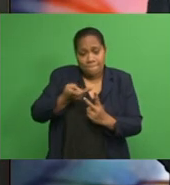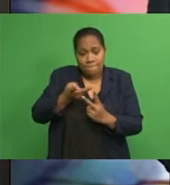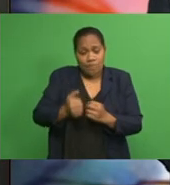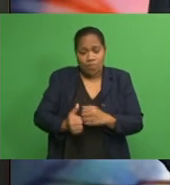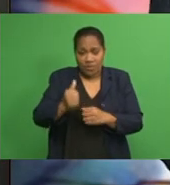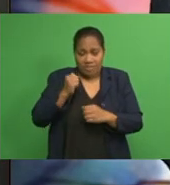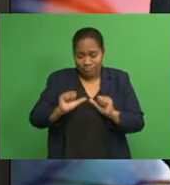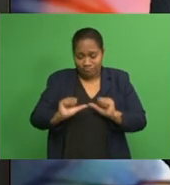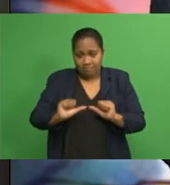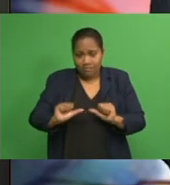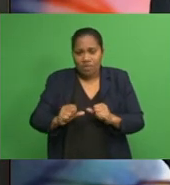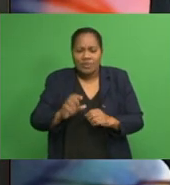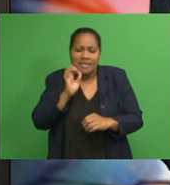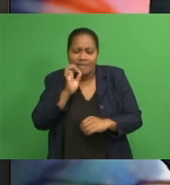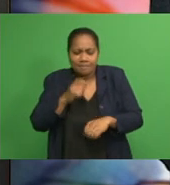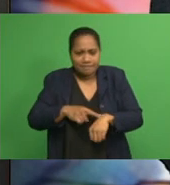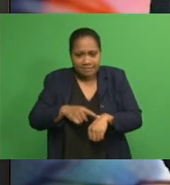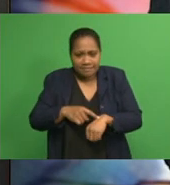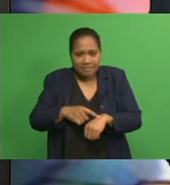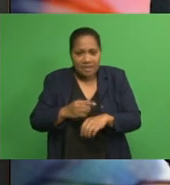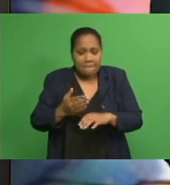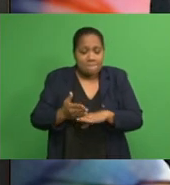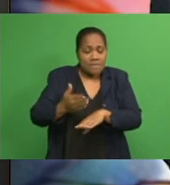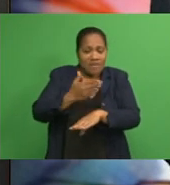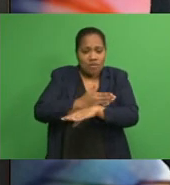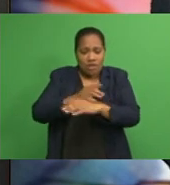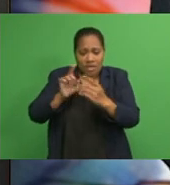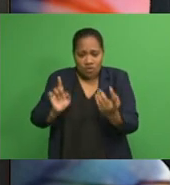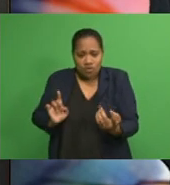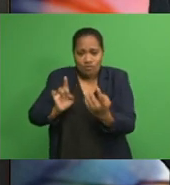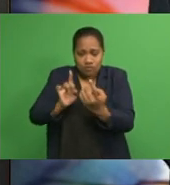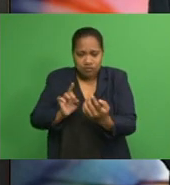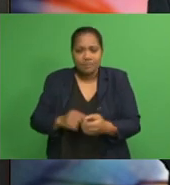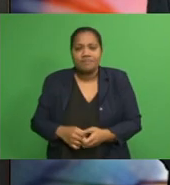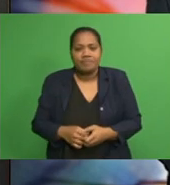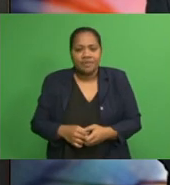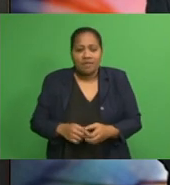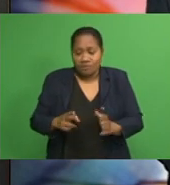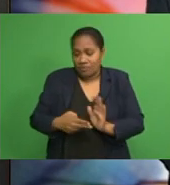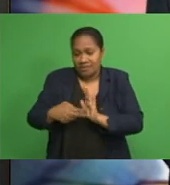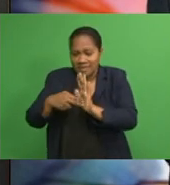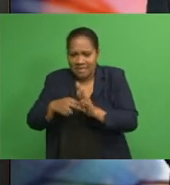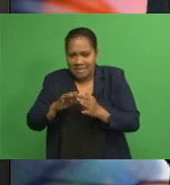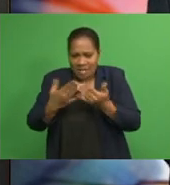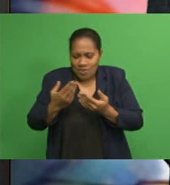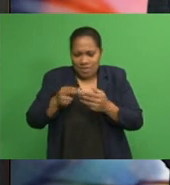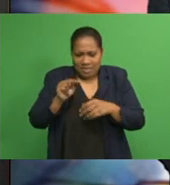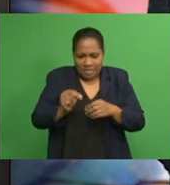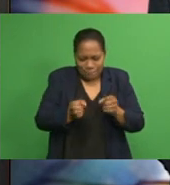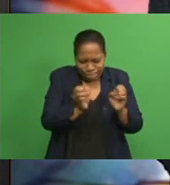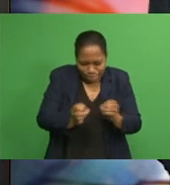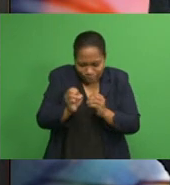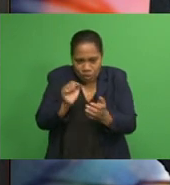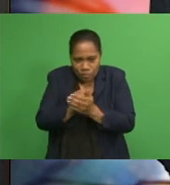with little turnaround time before they face each other, Ba and Nandi football have had to scramble to get things in order before their